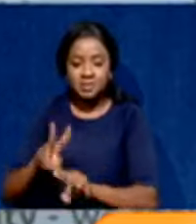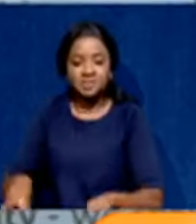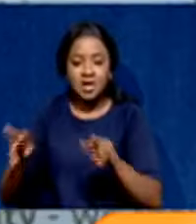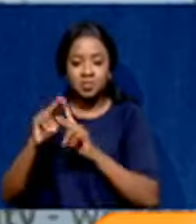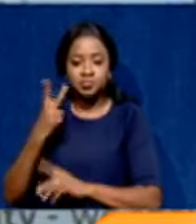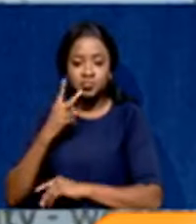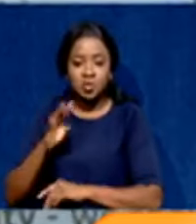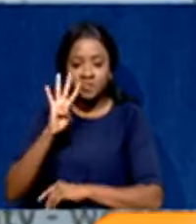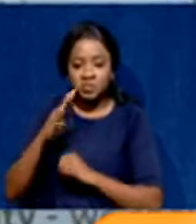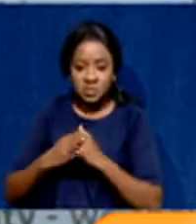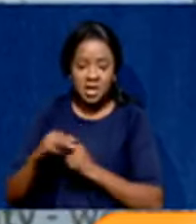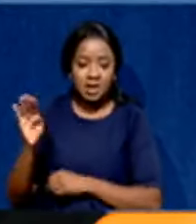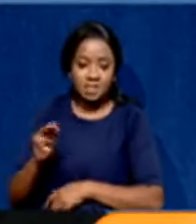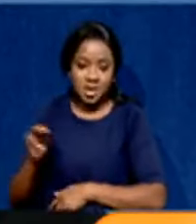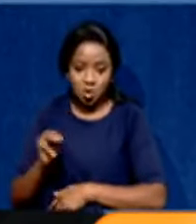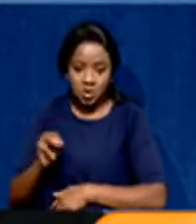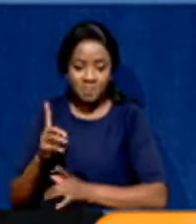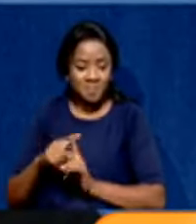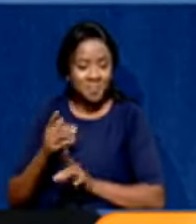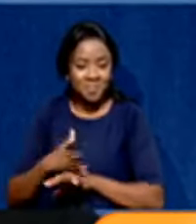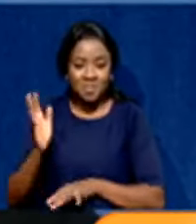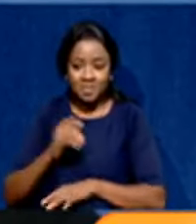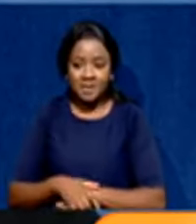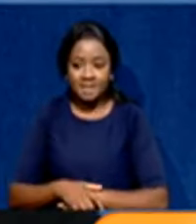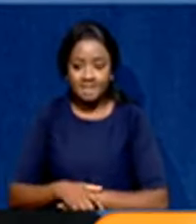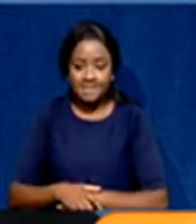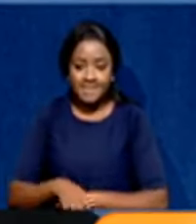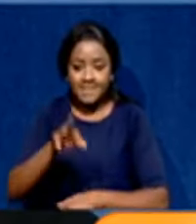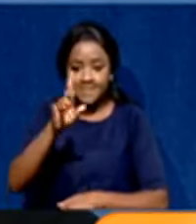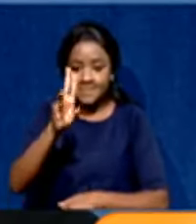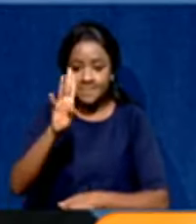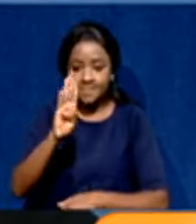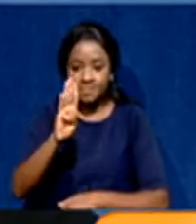249 million shillings. Ruben Kikame was paid